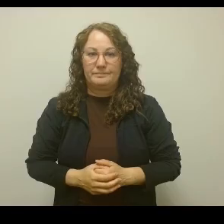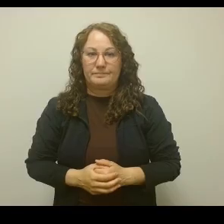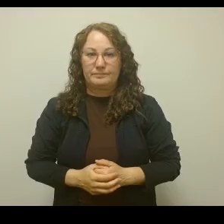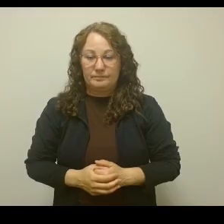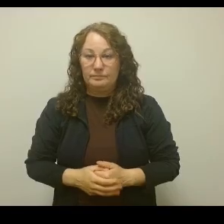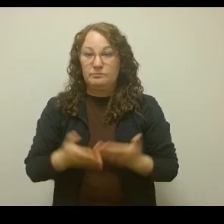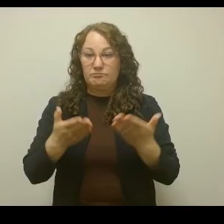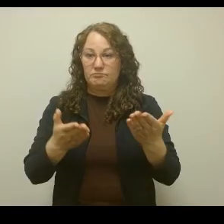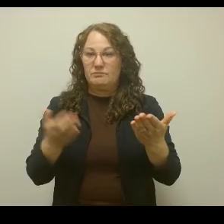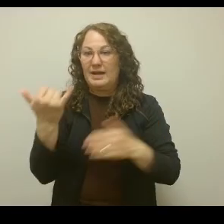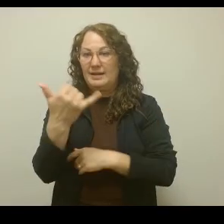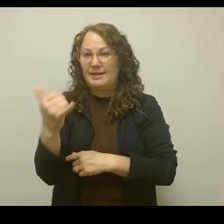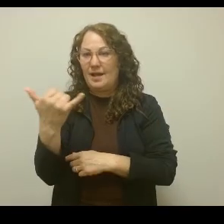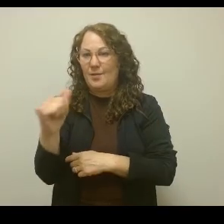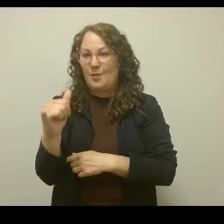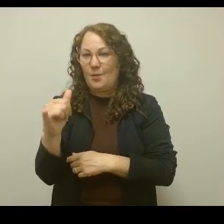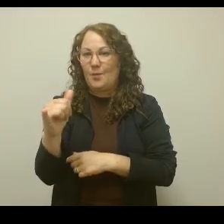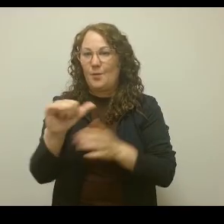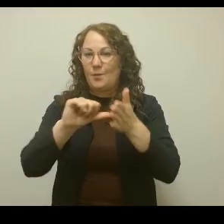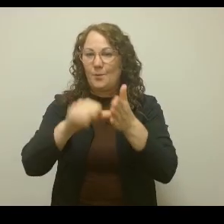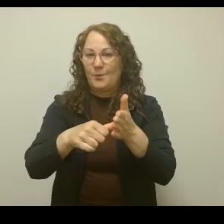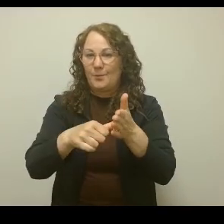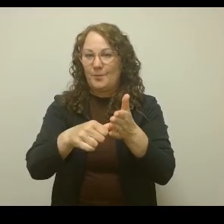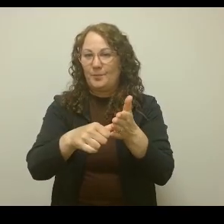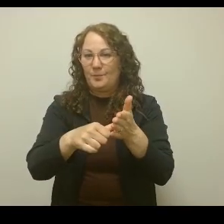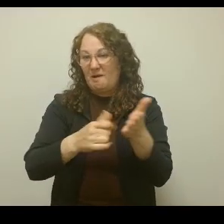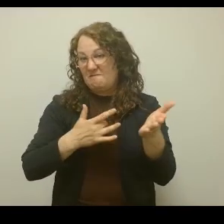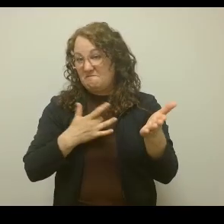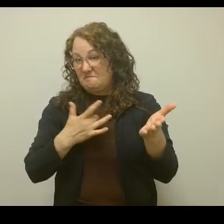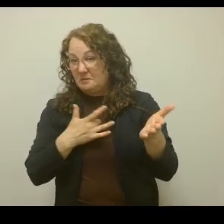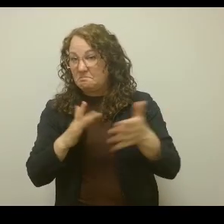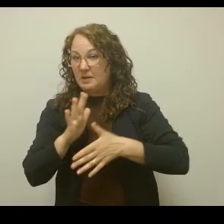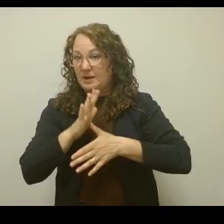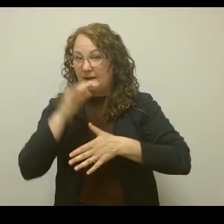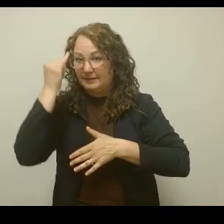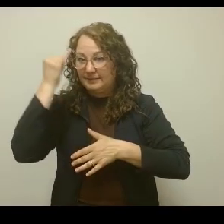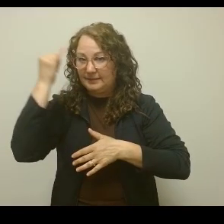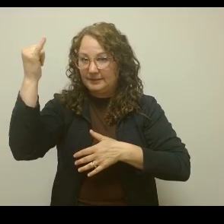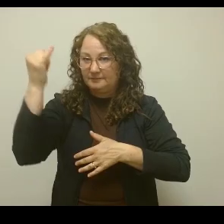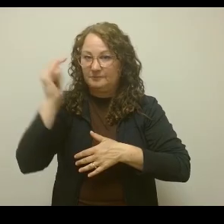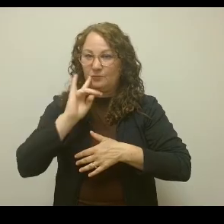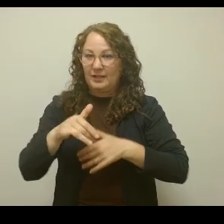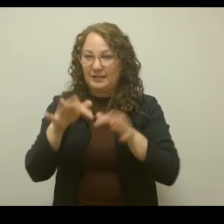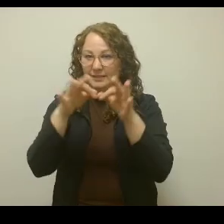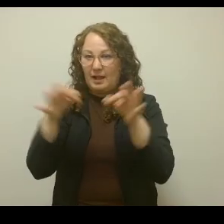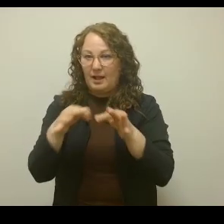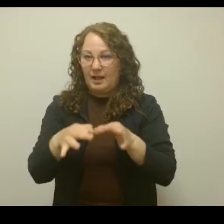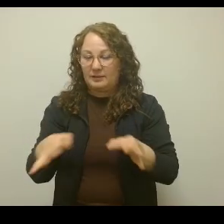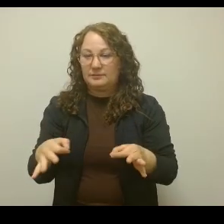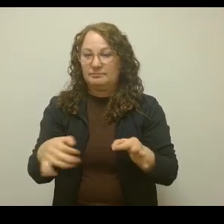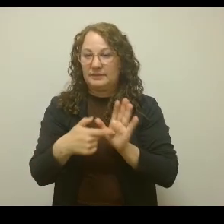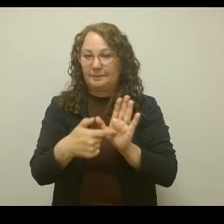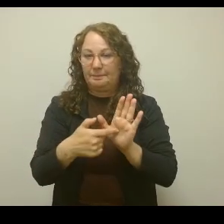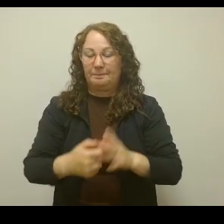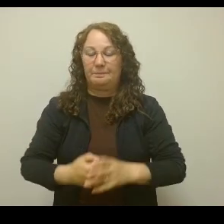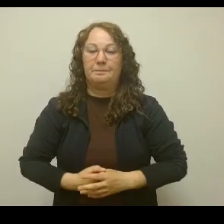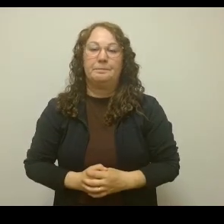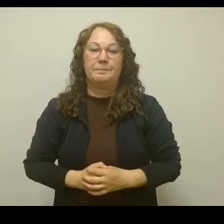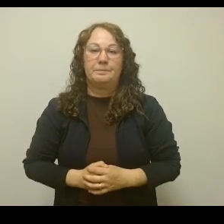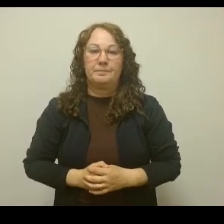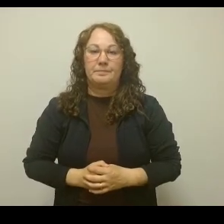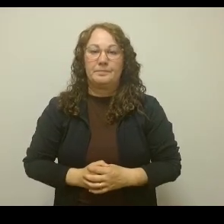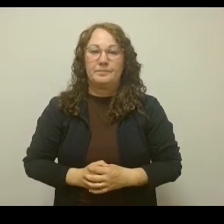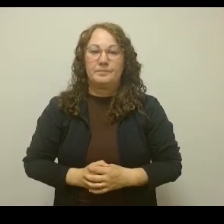So I've highlighted what I feel is the main idea in this text sample.